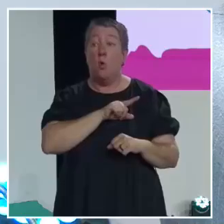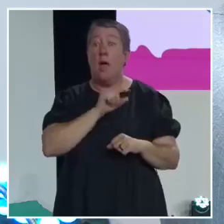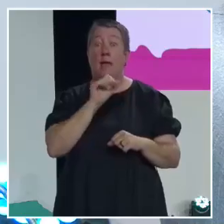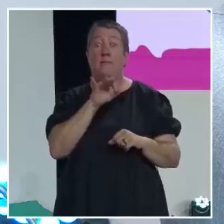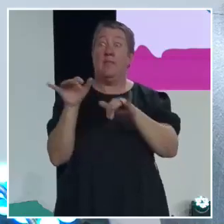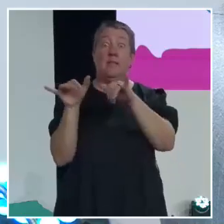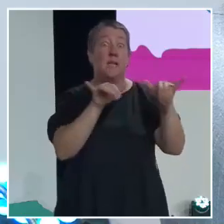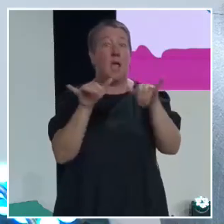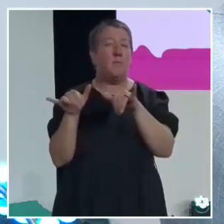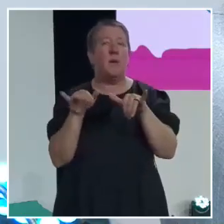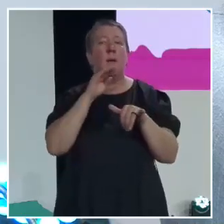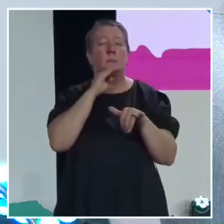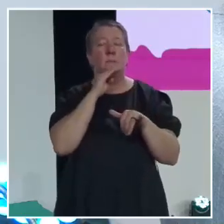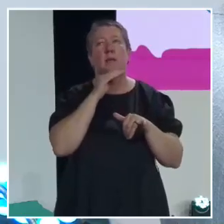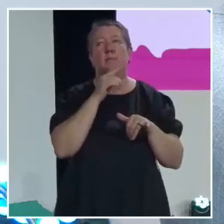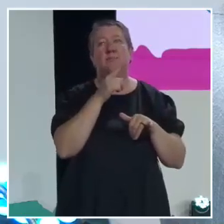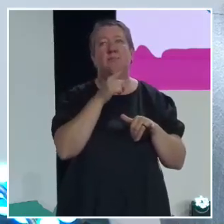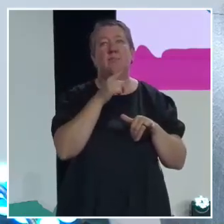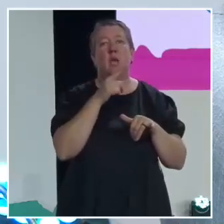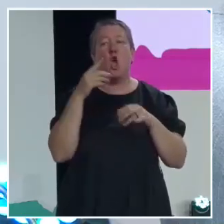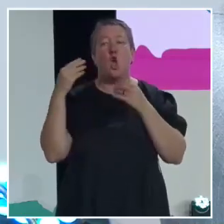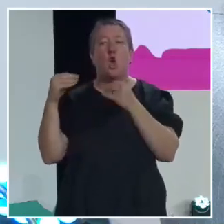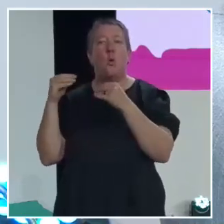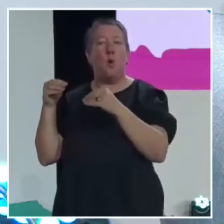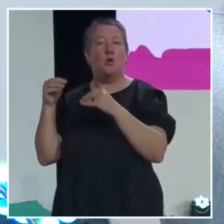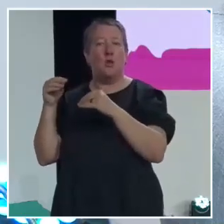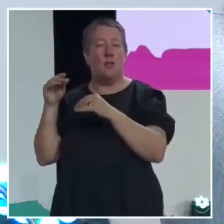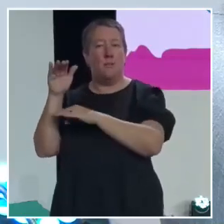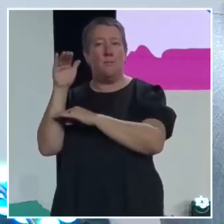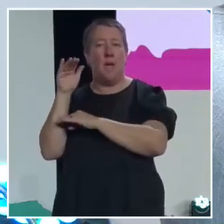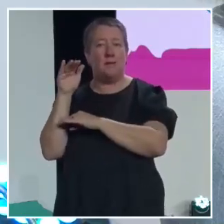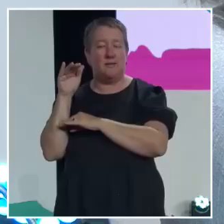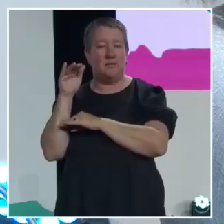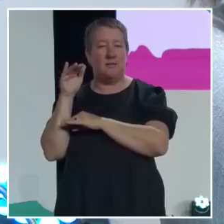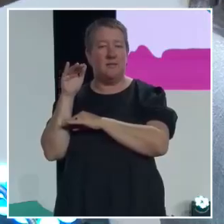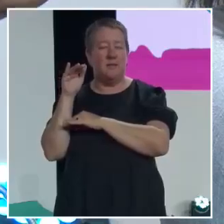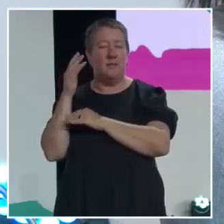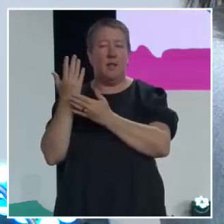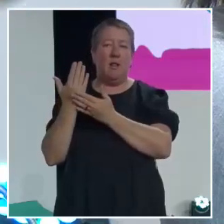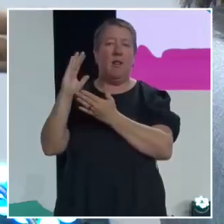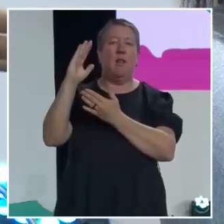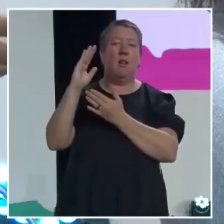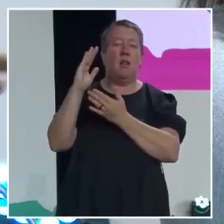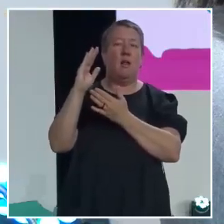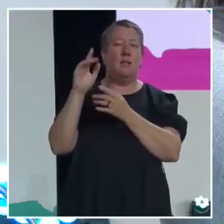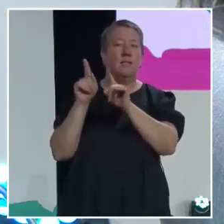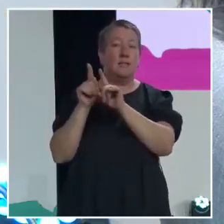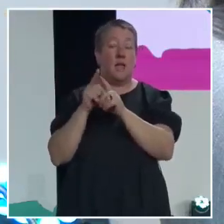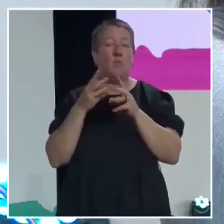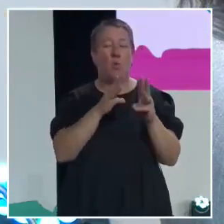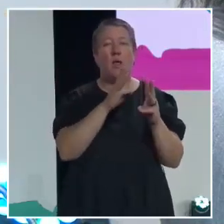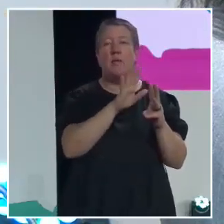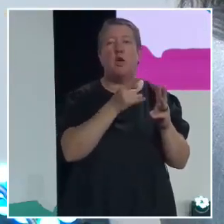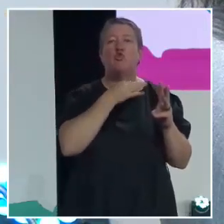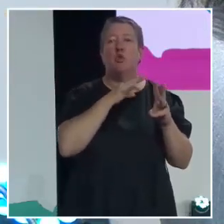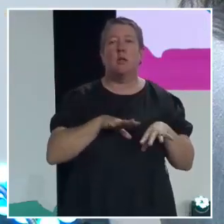up crowding out what commercial banks were doing because they would try to replicate it, and they wouldn't be taking on the risk. But then